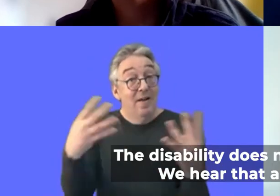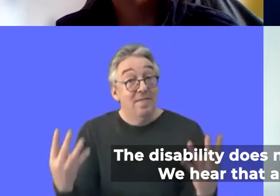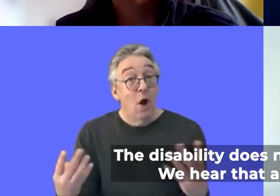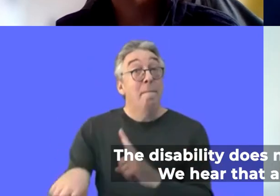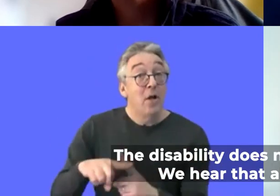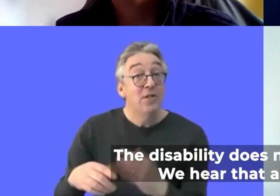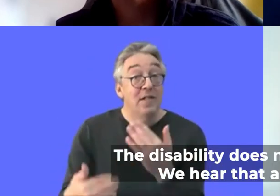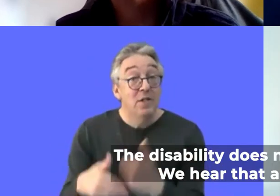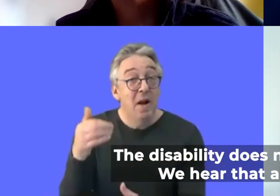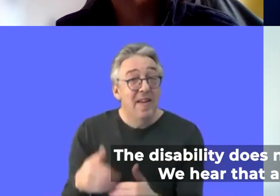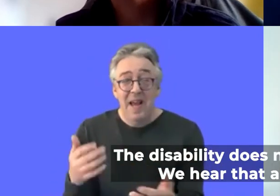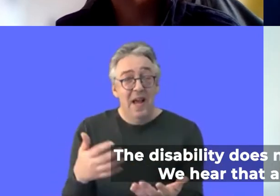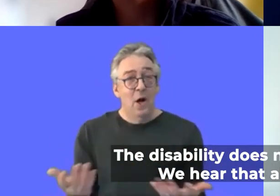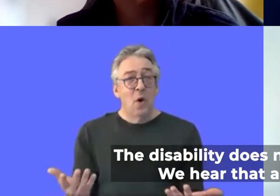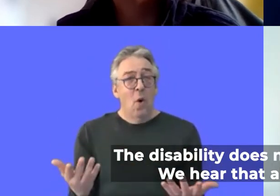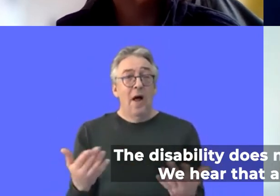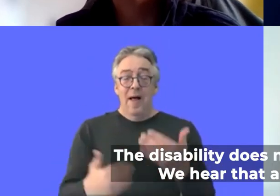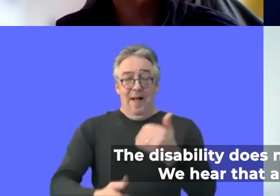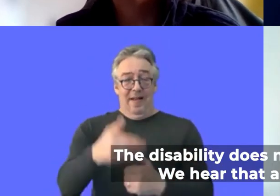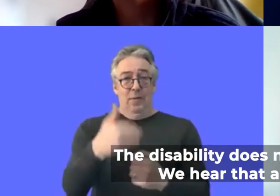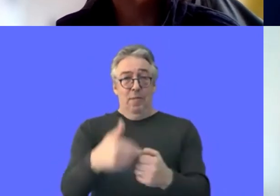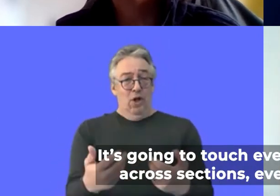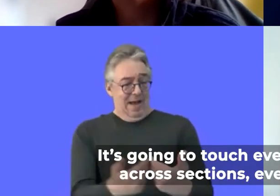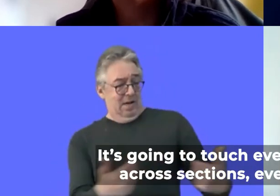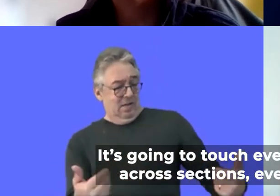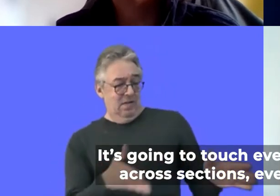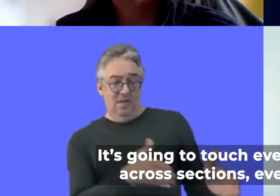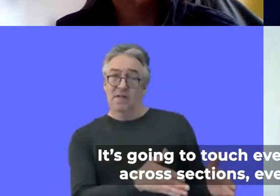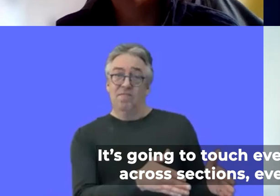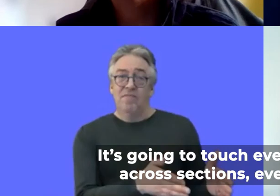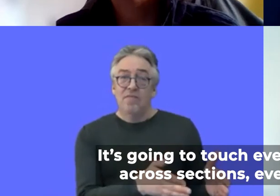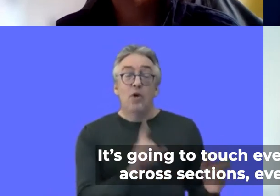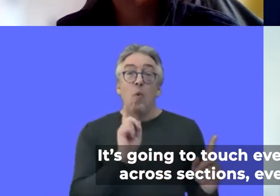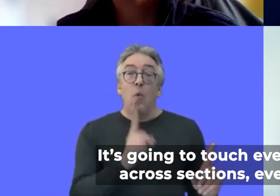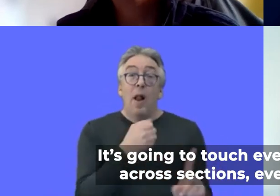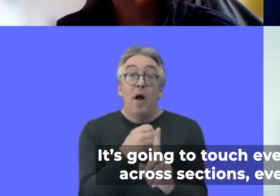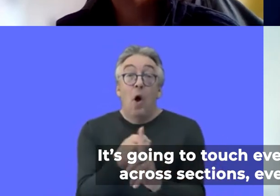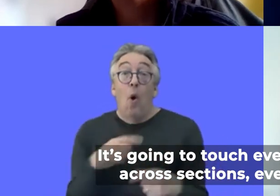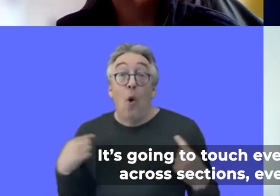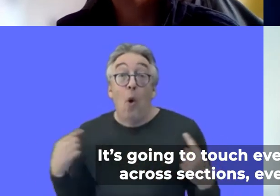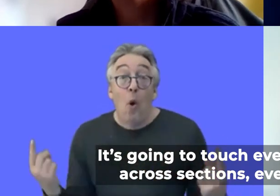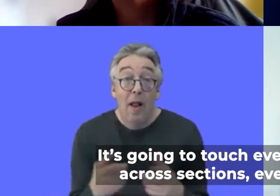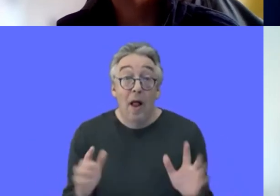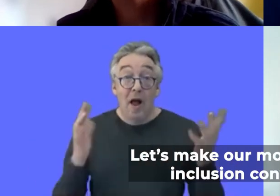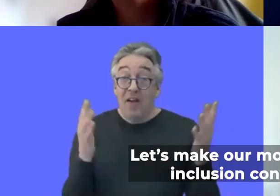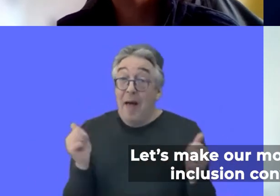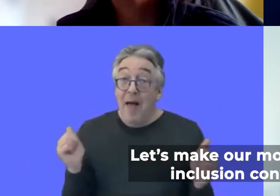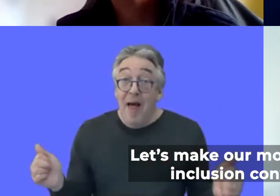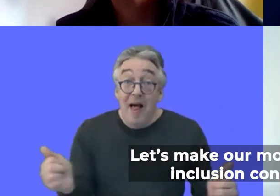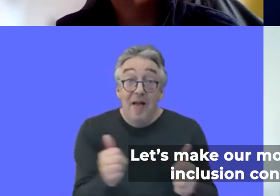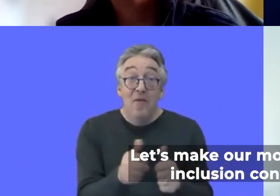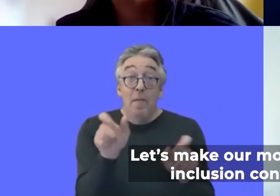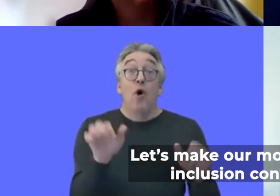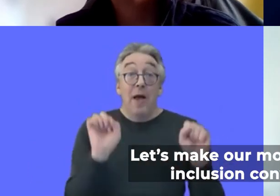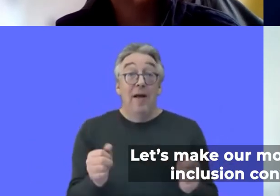the disability does not discriminate. We hear that all the time. It's going to touch every one of our lives, across sections, every single thing. So let's make